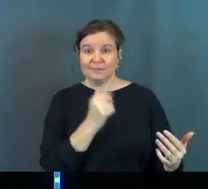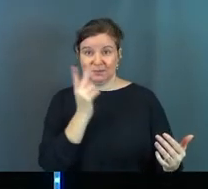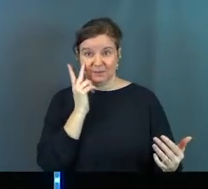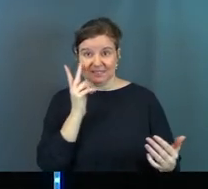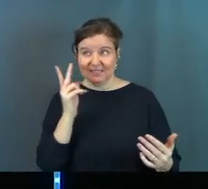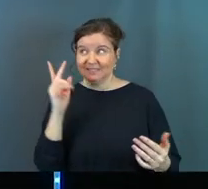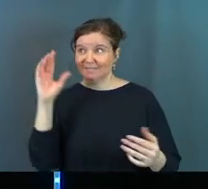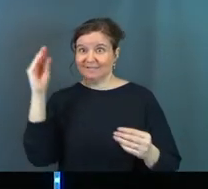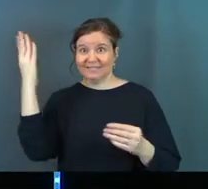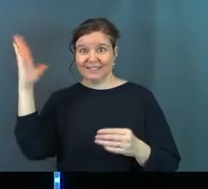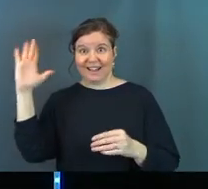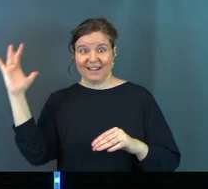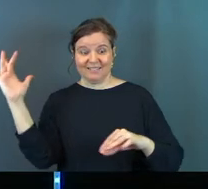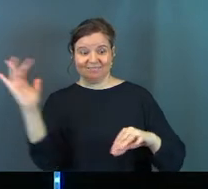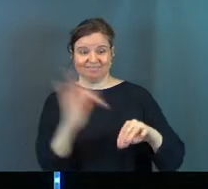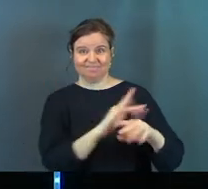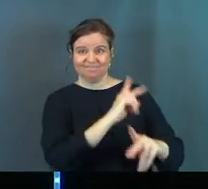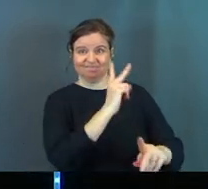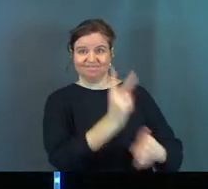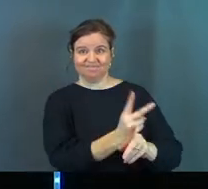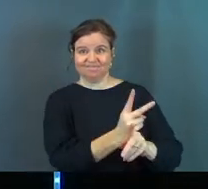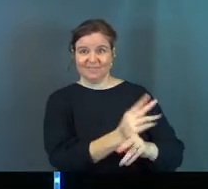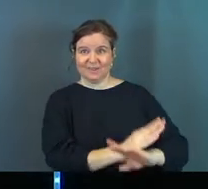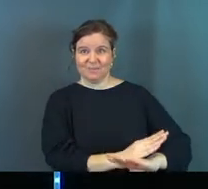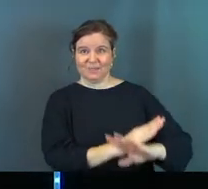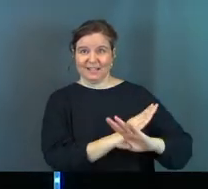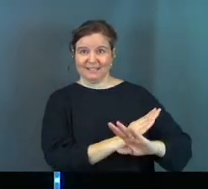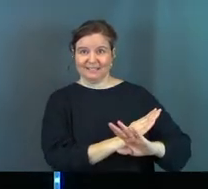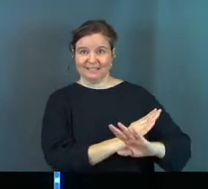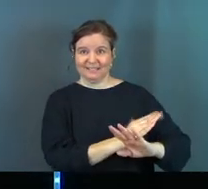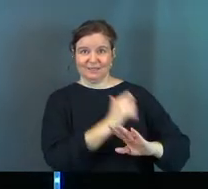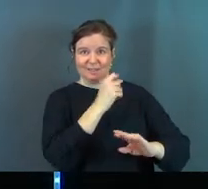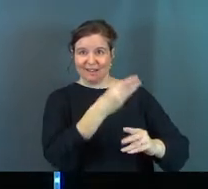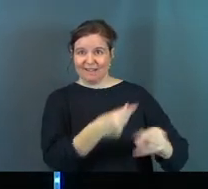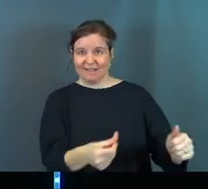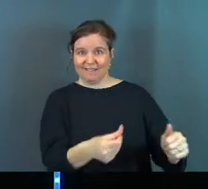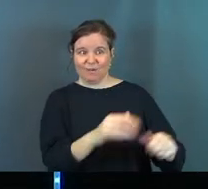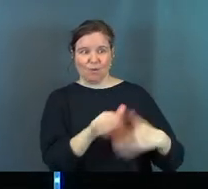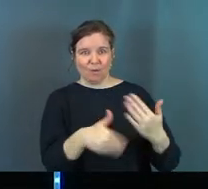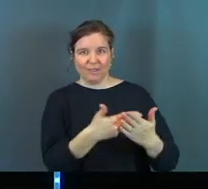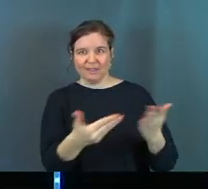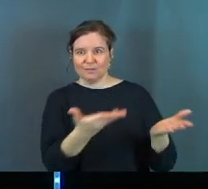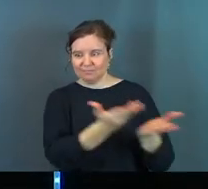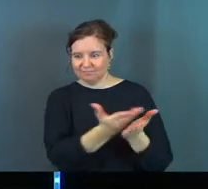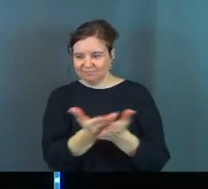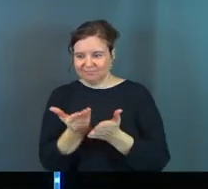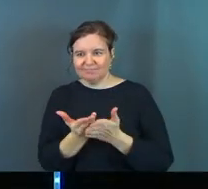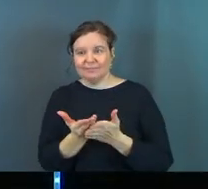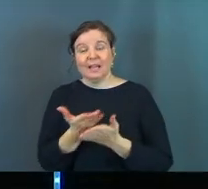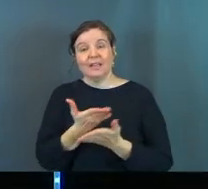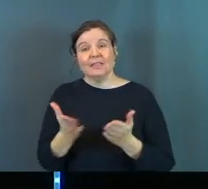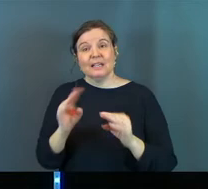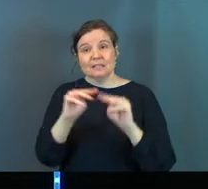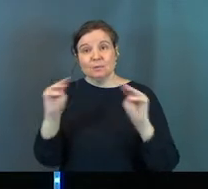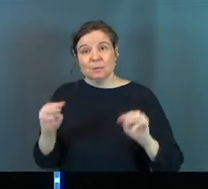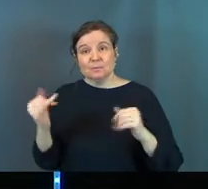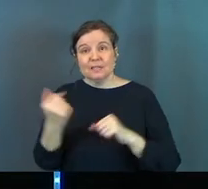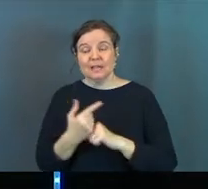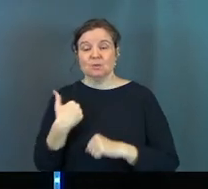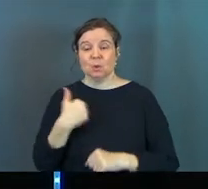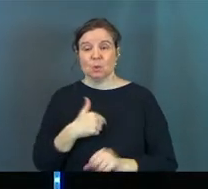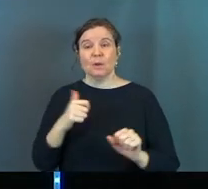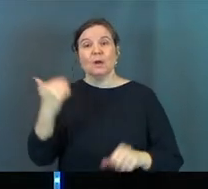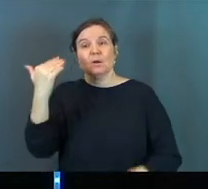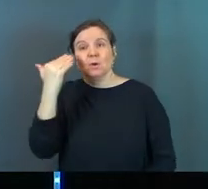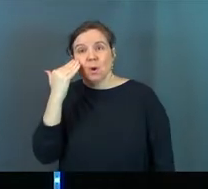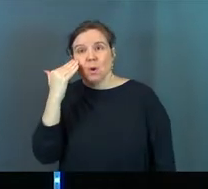you see the supernatural hand of God coming in and protecting all these things? Things in museums today so that